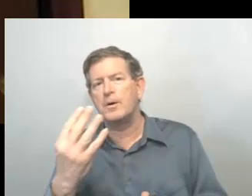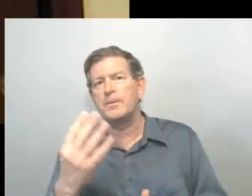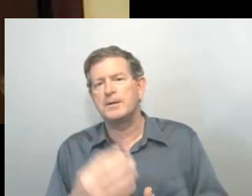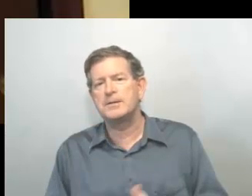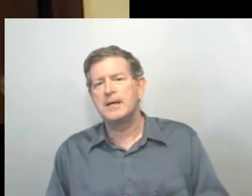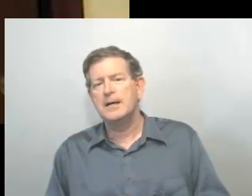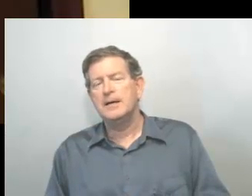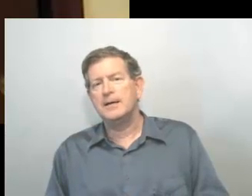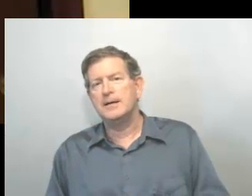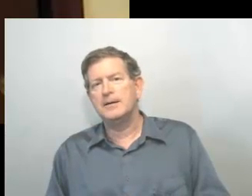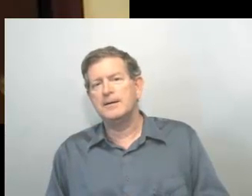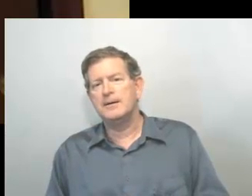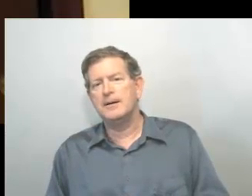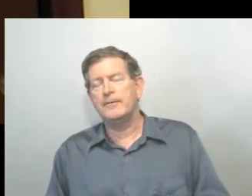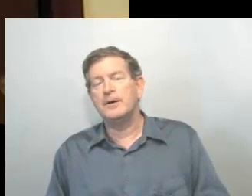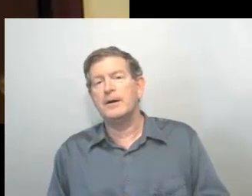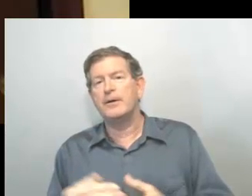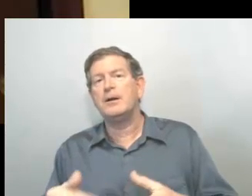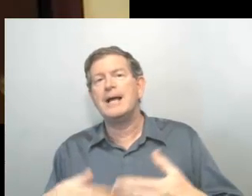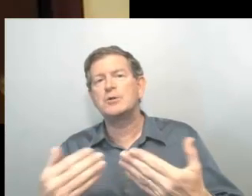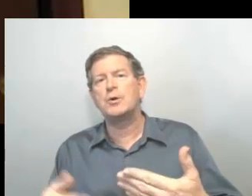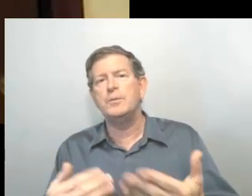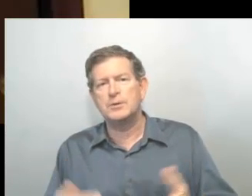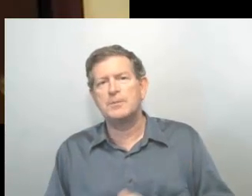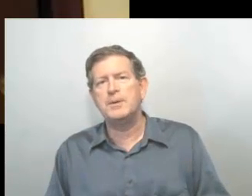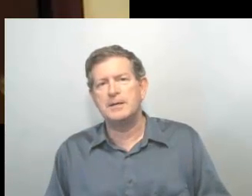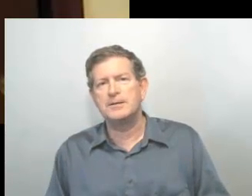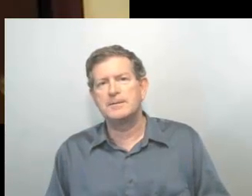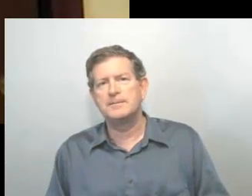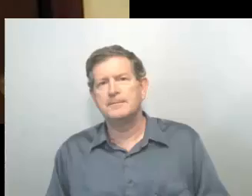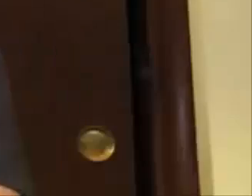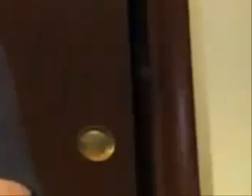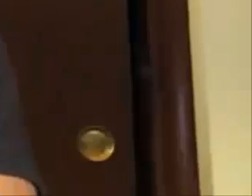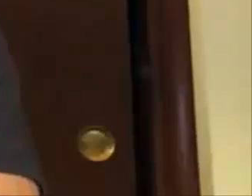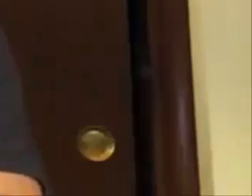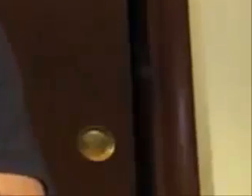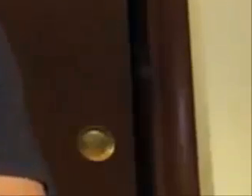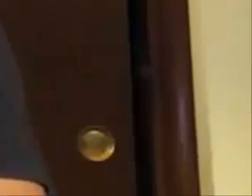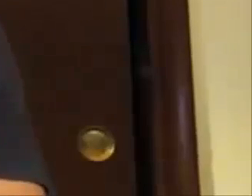but you'll hear 4 parts of a classical music piece.